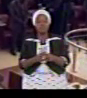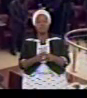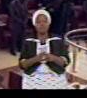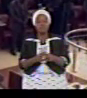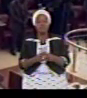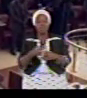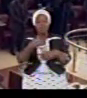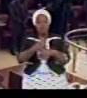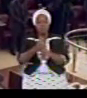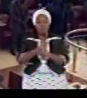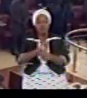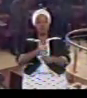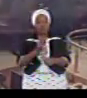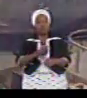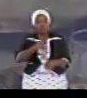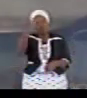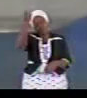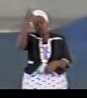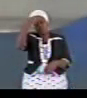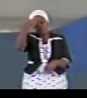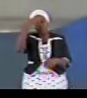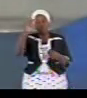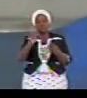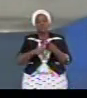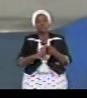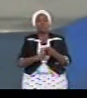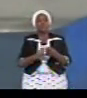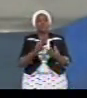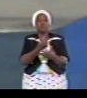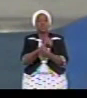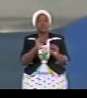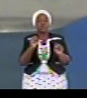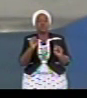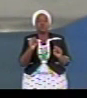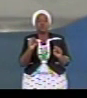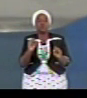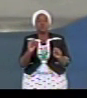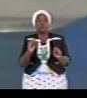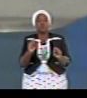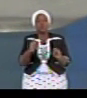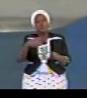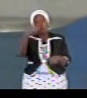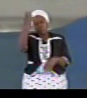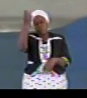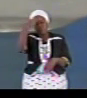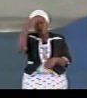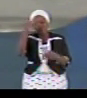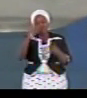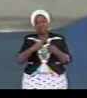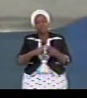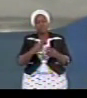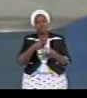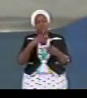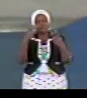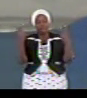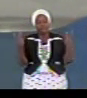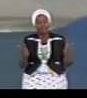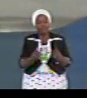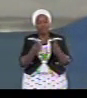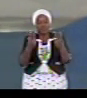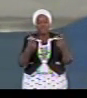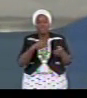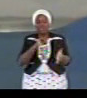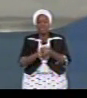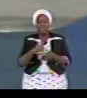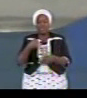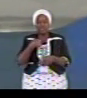Make us wise unto salvation, wise unto victory. That what we get here